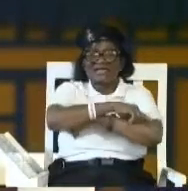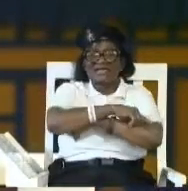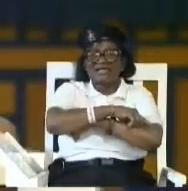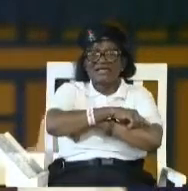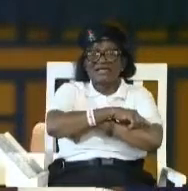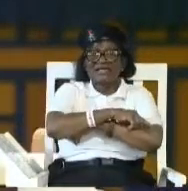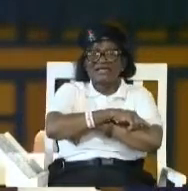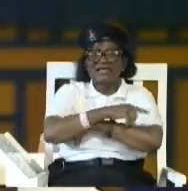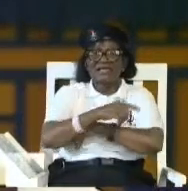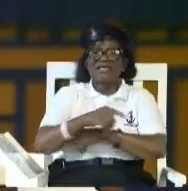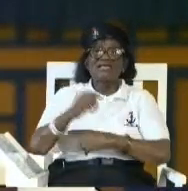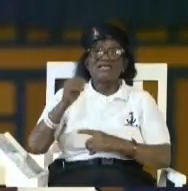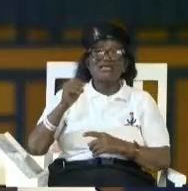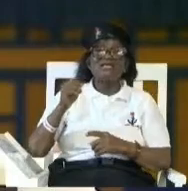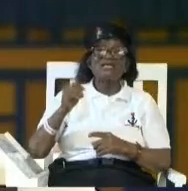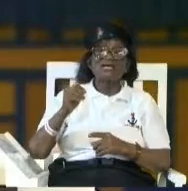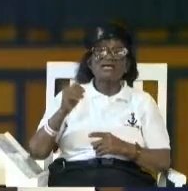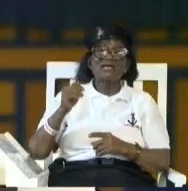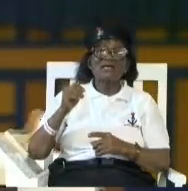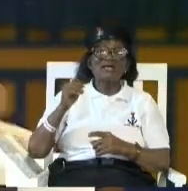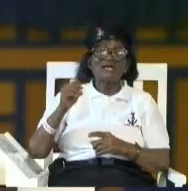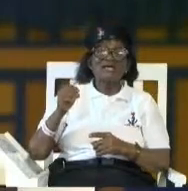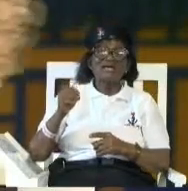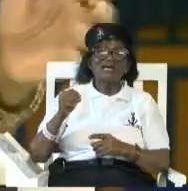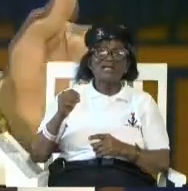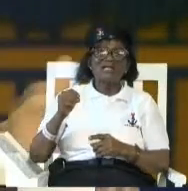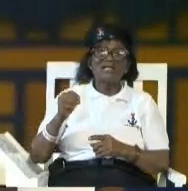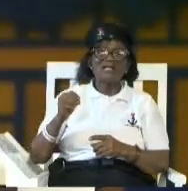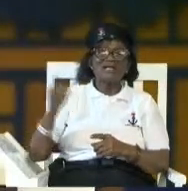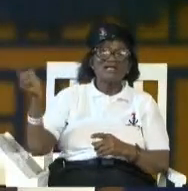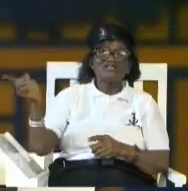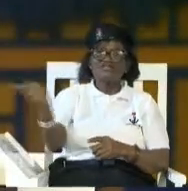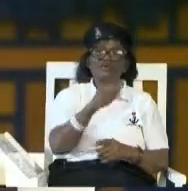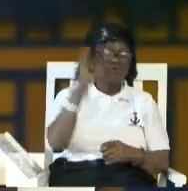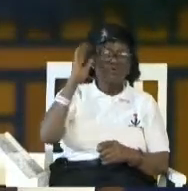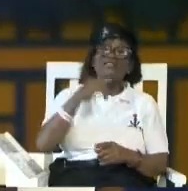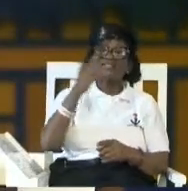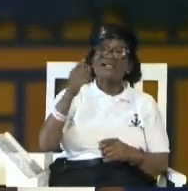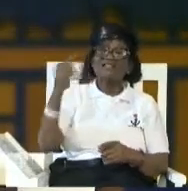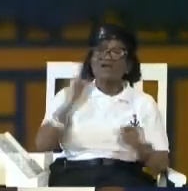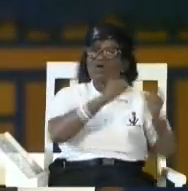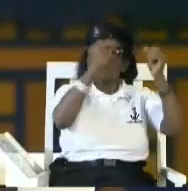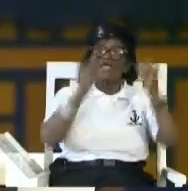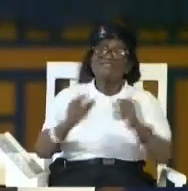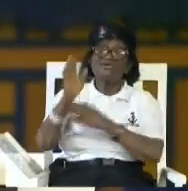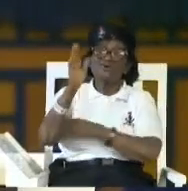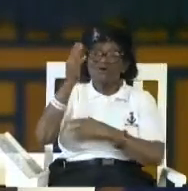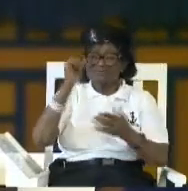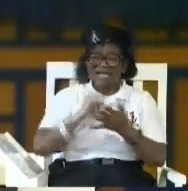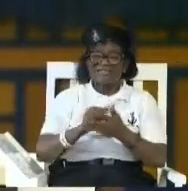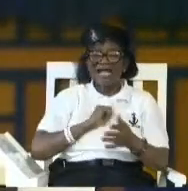you will tell the Almighty God, I did all these things for you. And he said, I don't even know you.